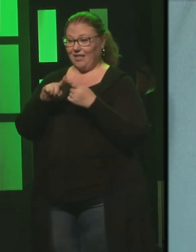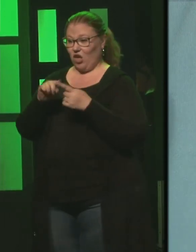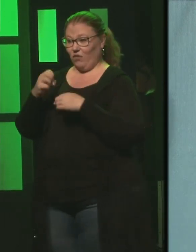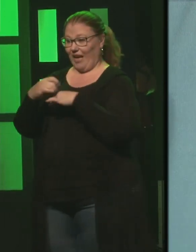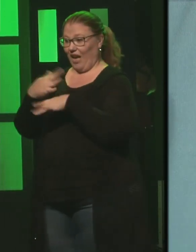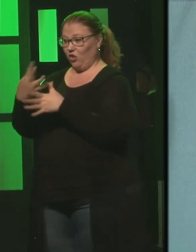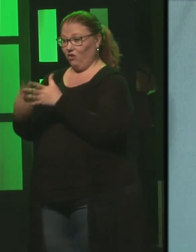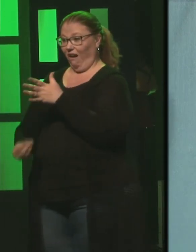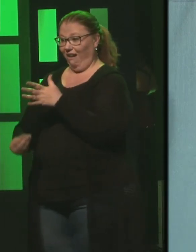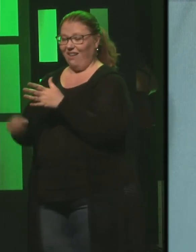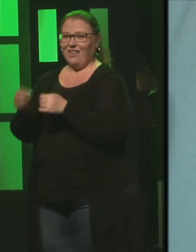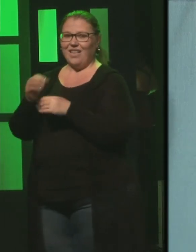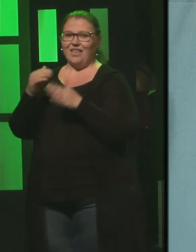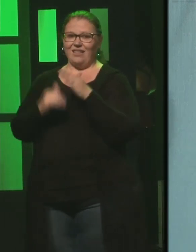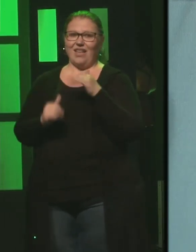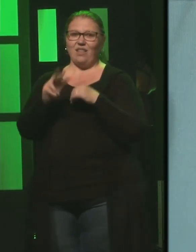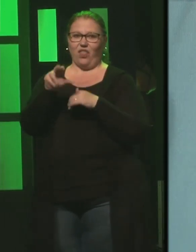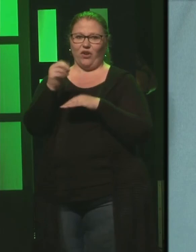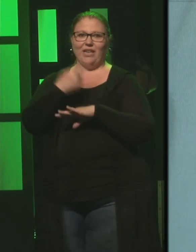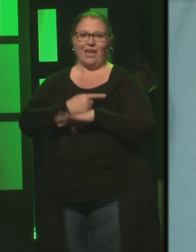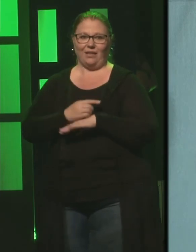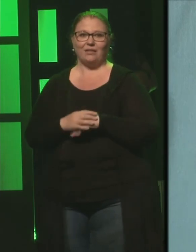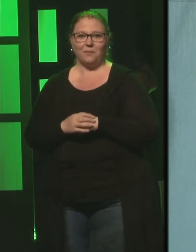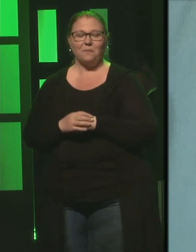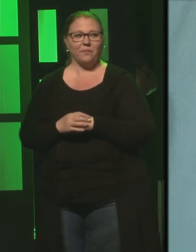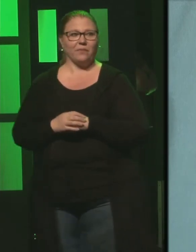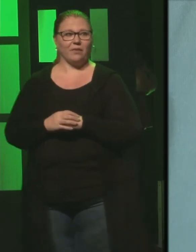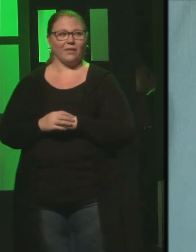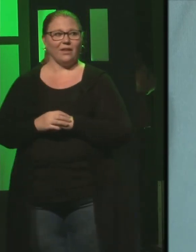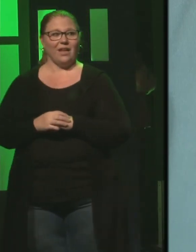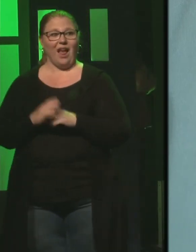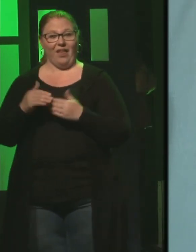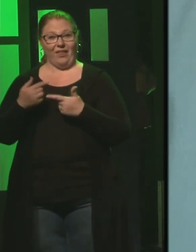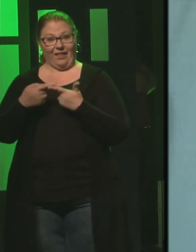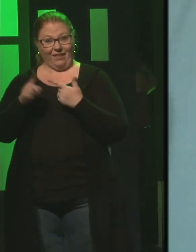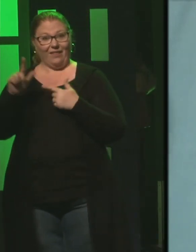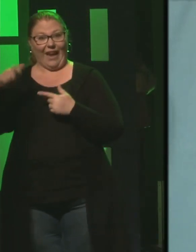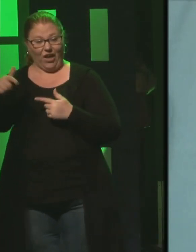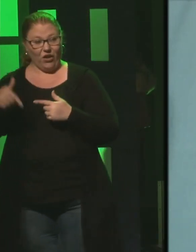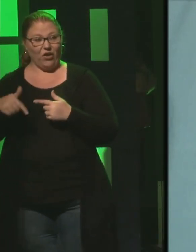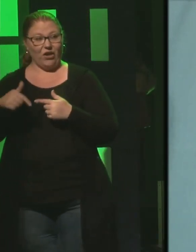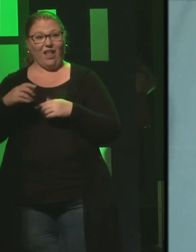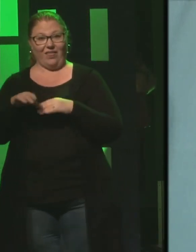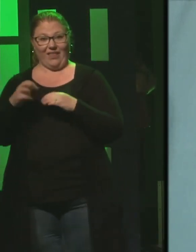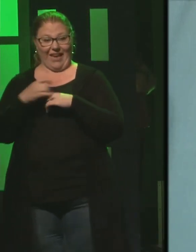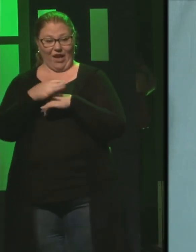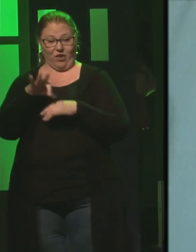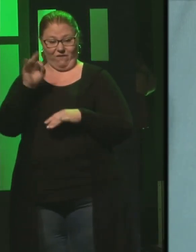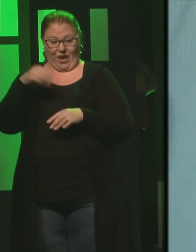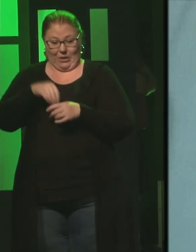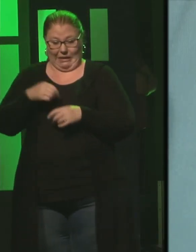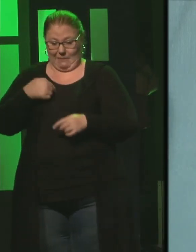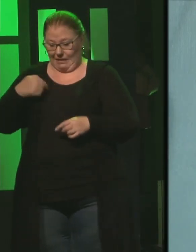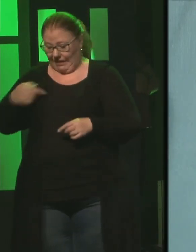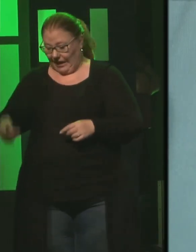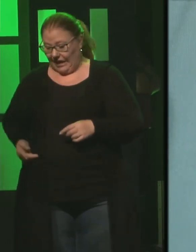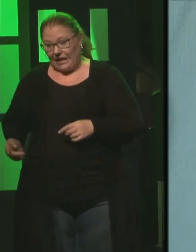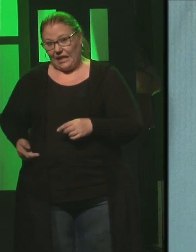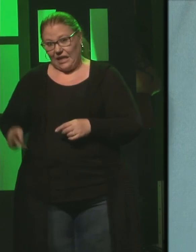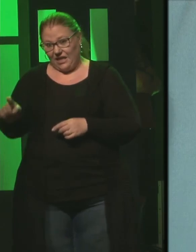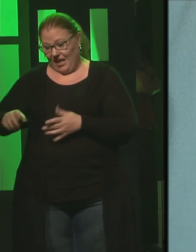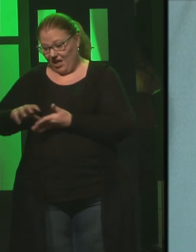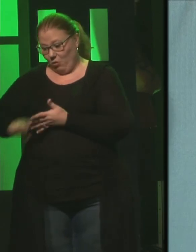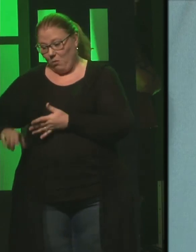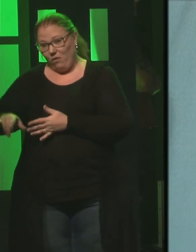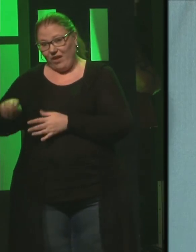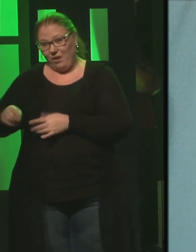now to 2020. A mass was accidentally discovered on my right kidney. Further tests were done, and it was determined that it needed to come out,